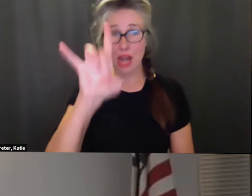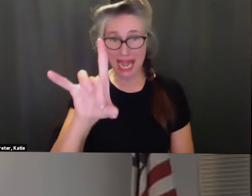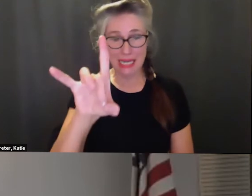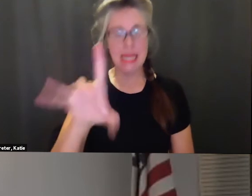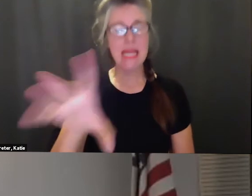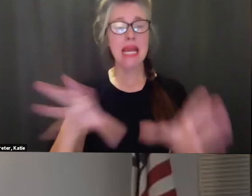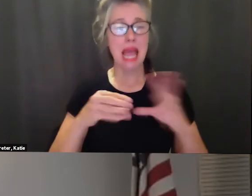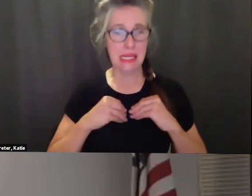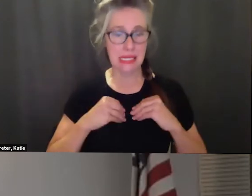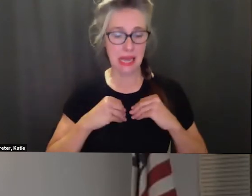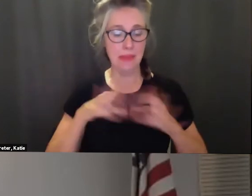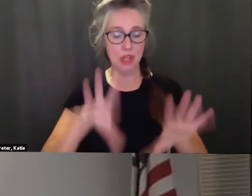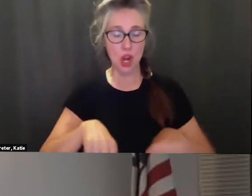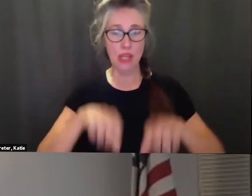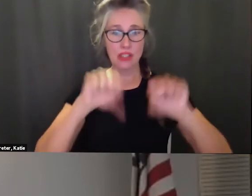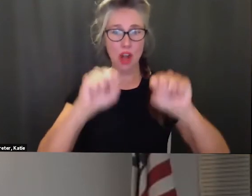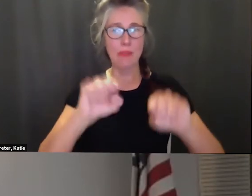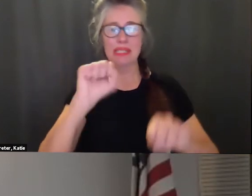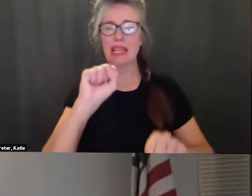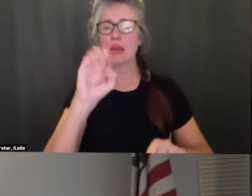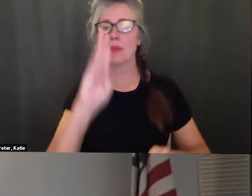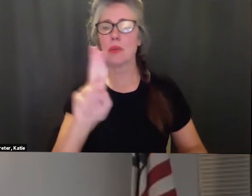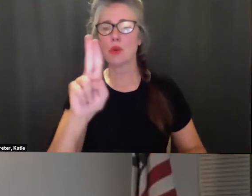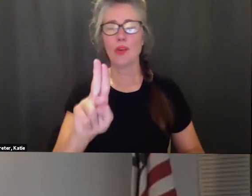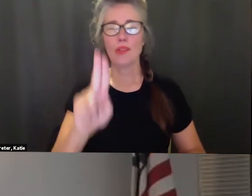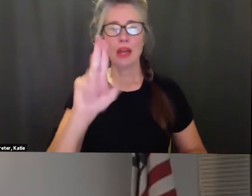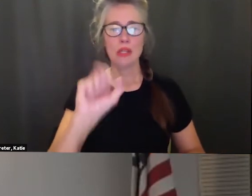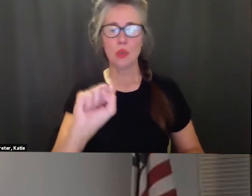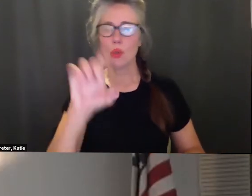the adoption of the Santa Barbara Unified School District